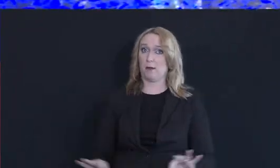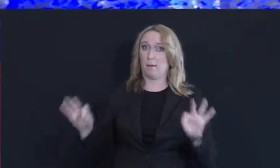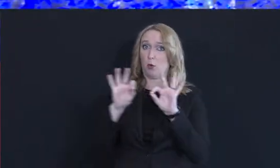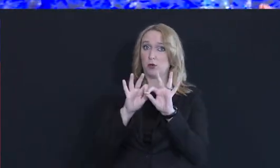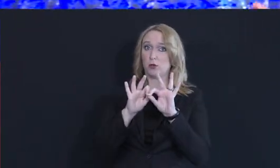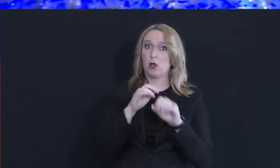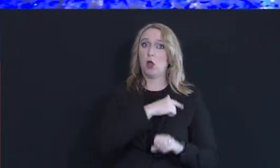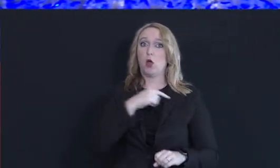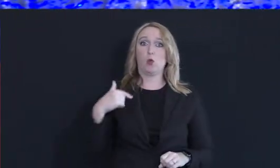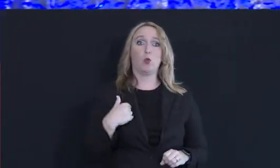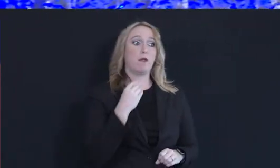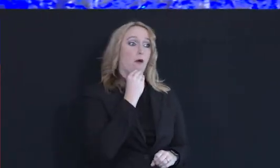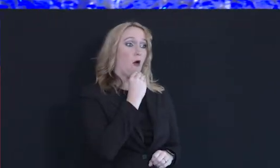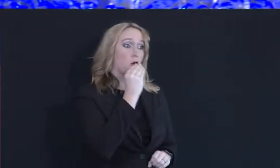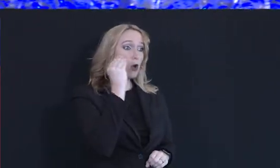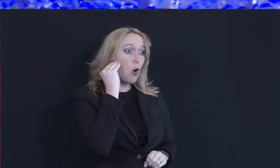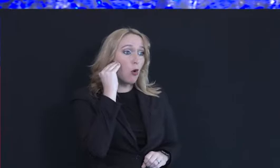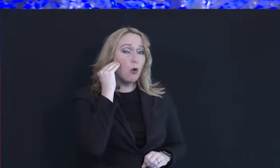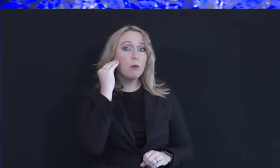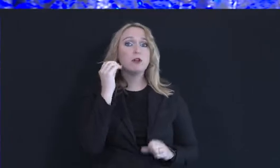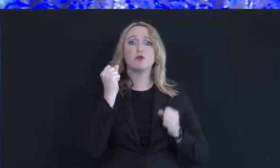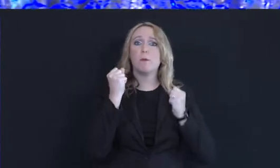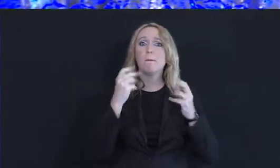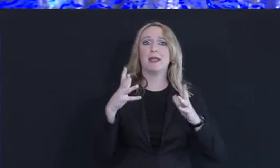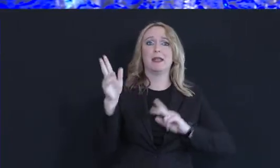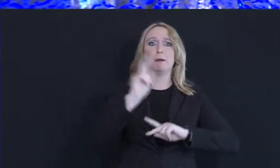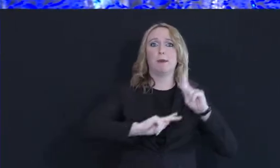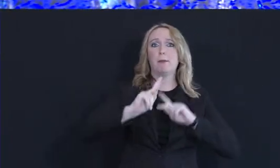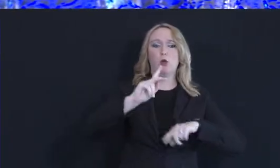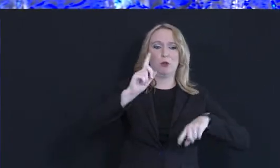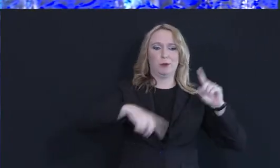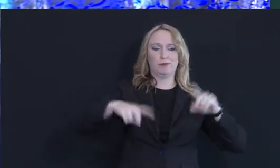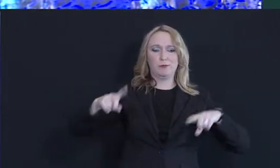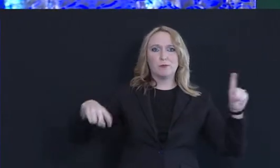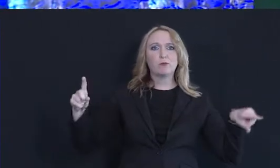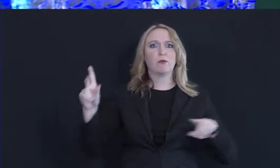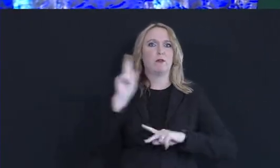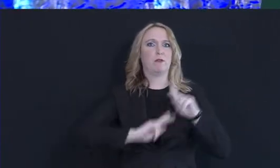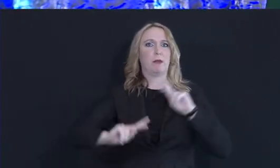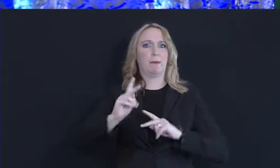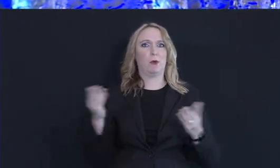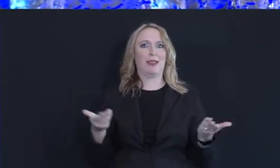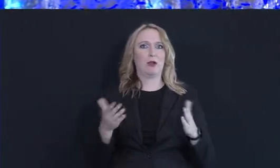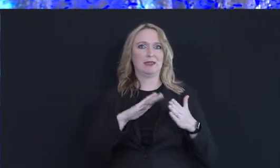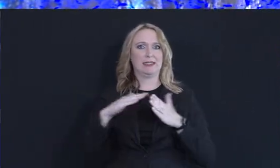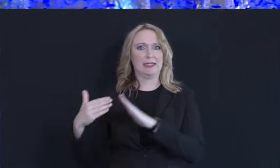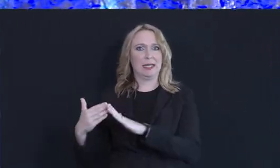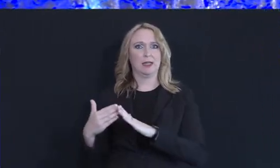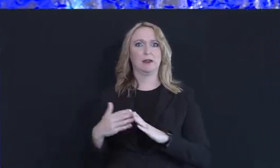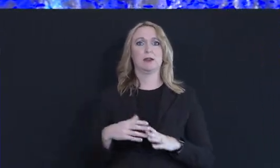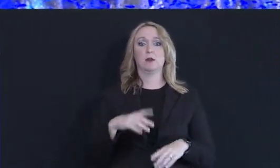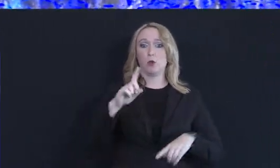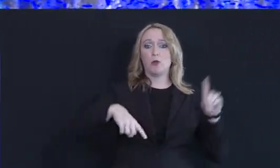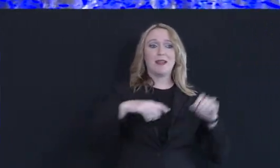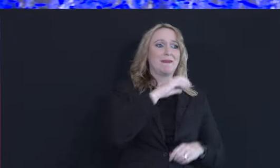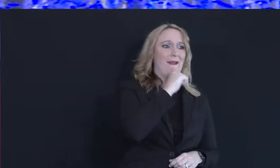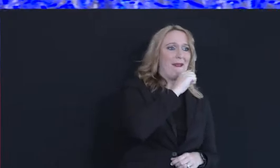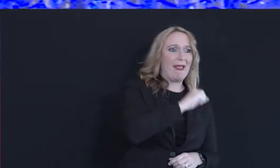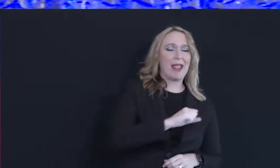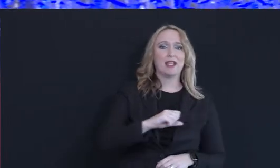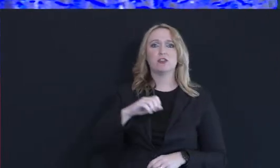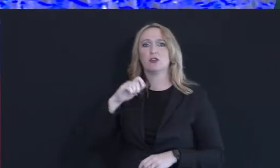we are home to an increasingly diverse population of over 1 million people in this city we range in age in race